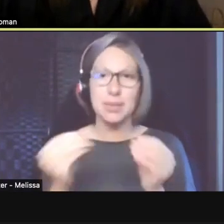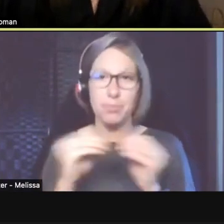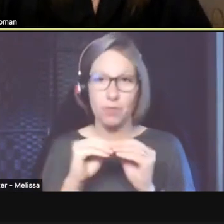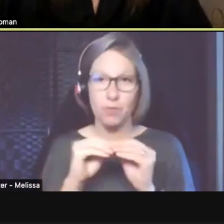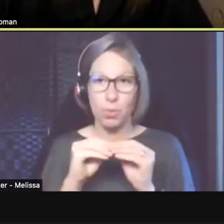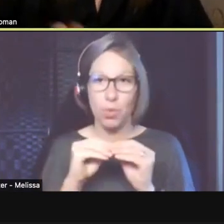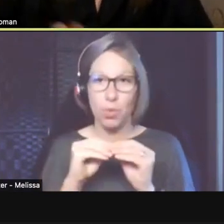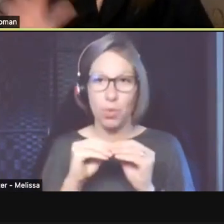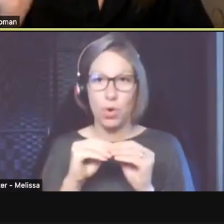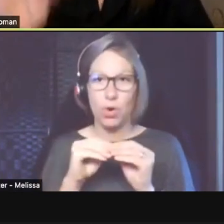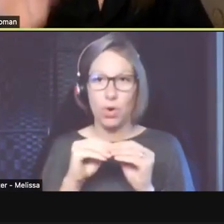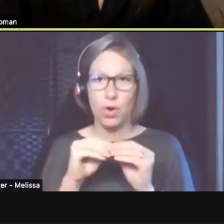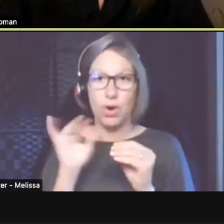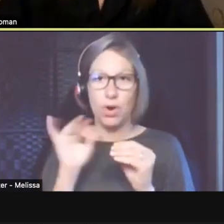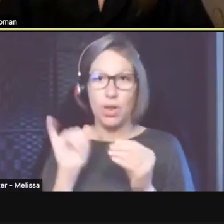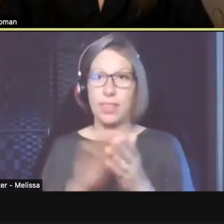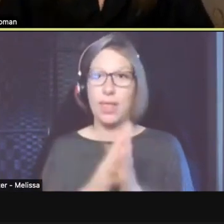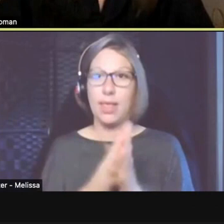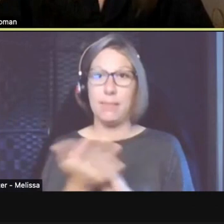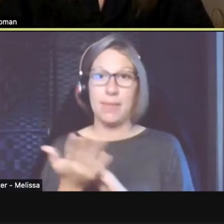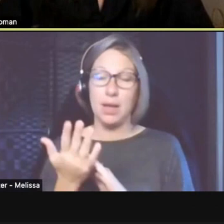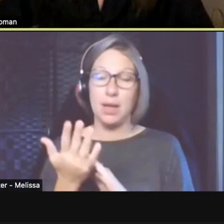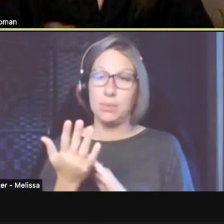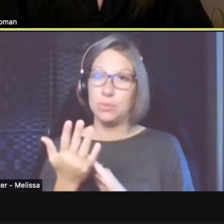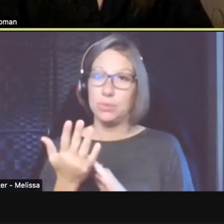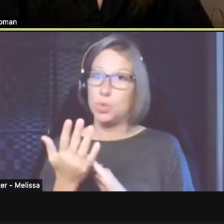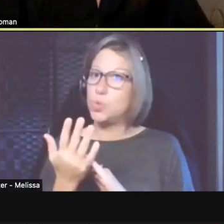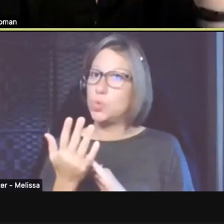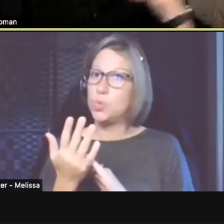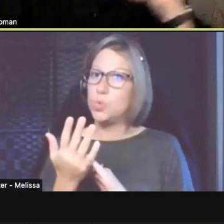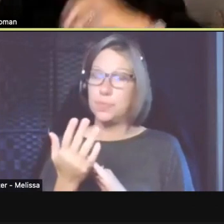that becomes almost over the top.